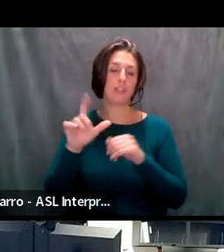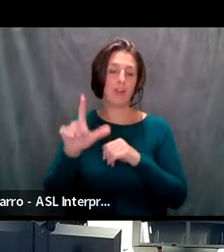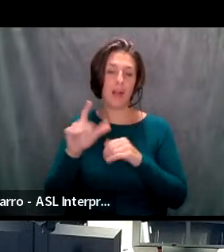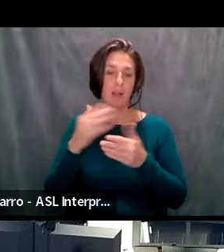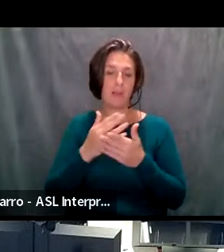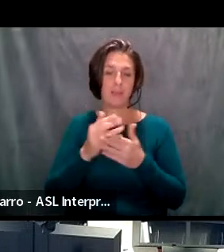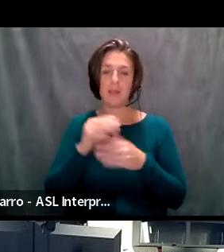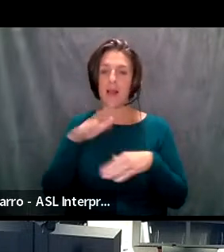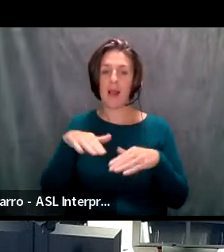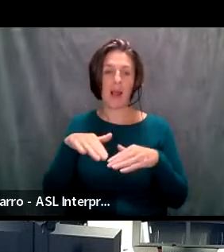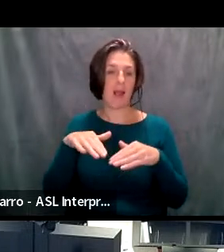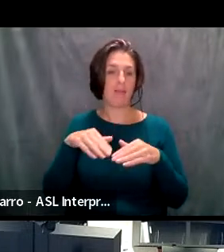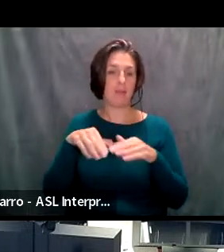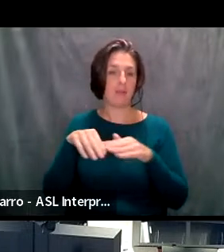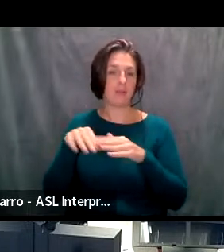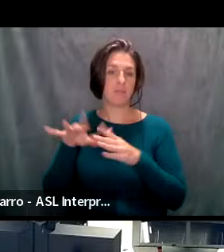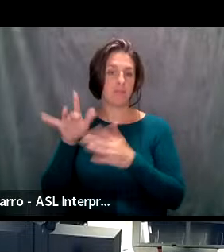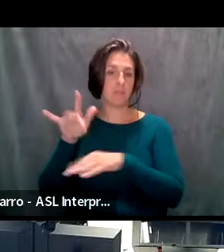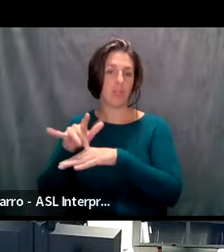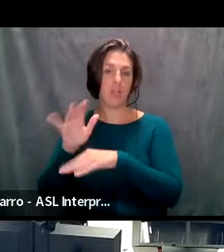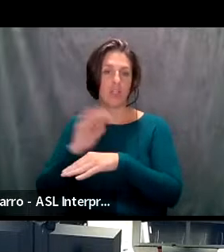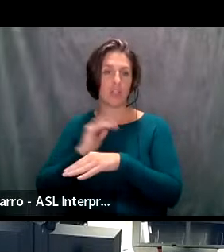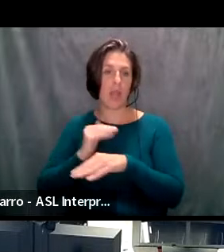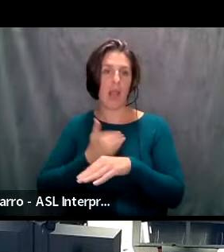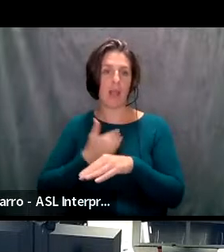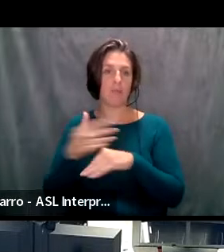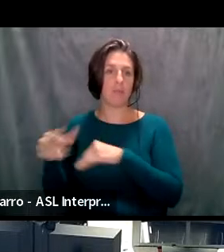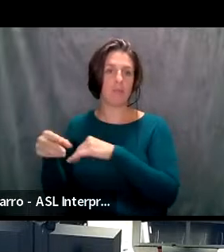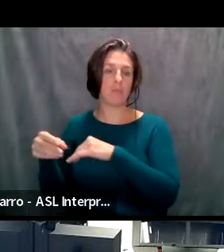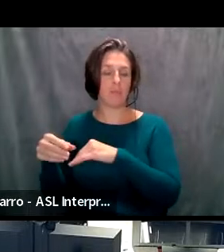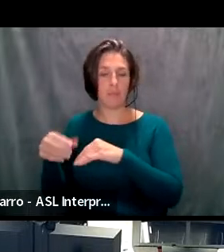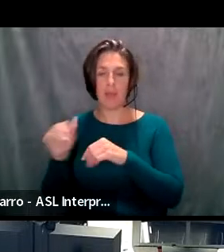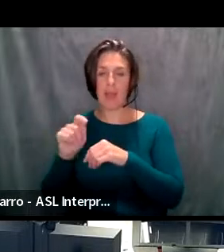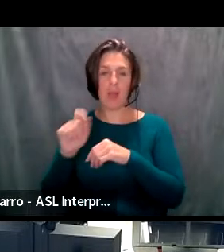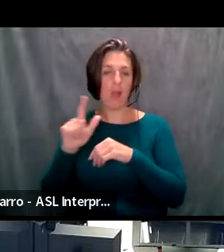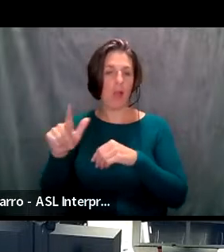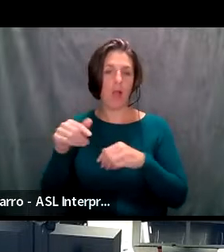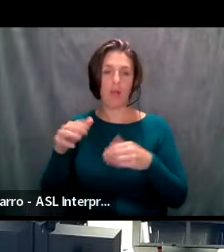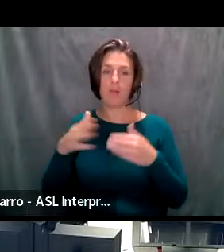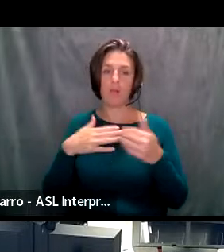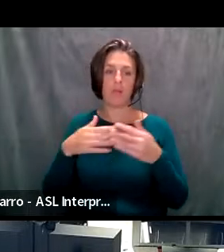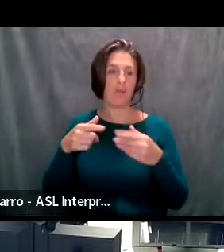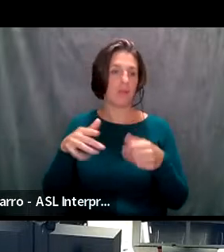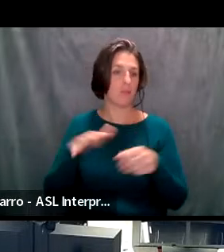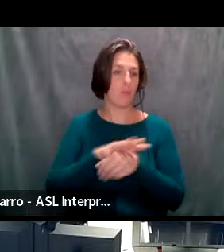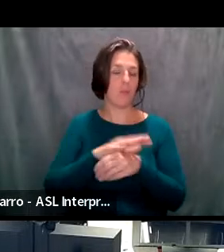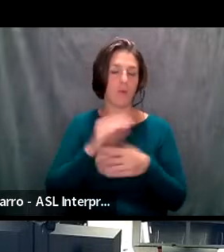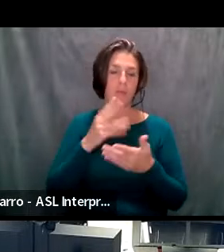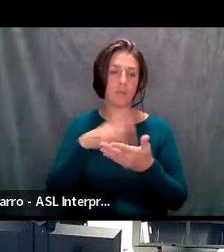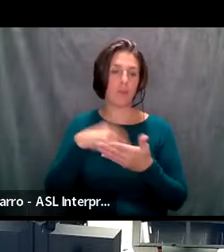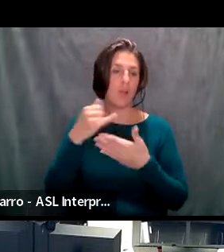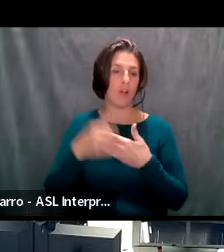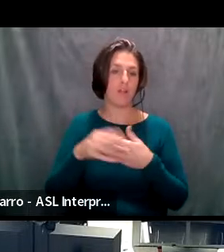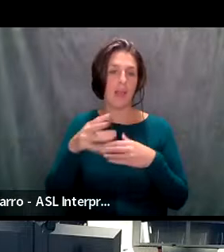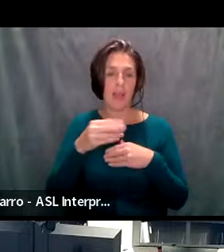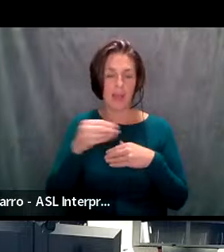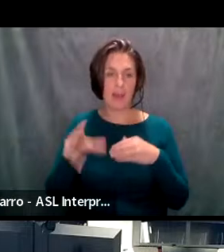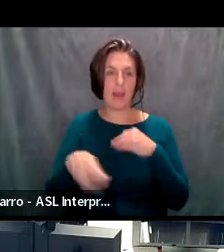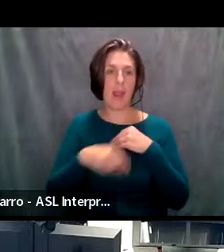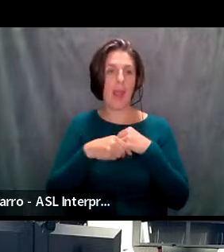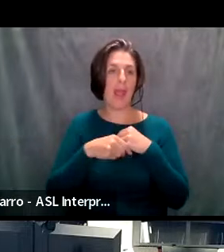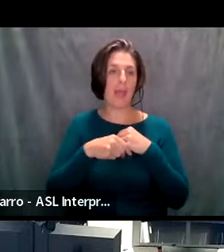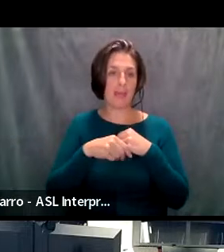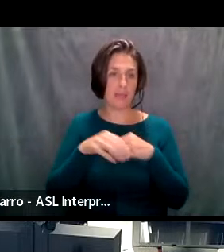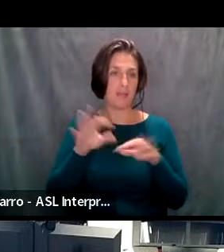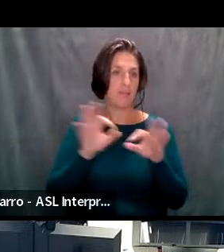contingency at all, even with this entire project and adding on the scope of the furniture, which was not